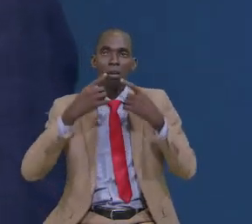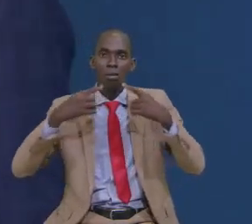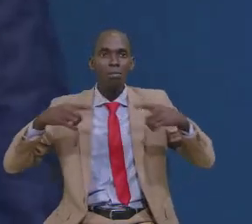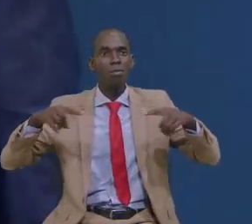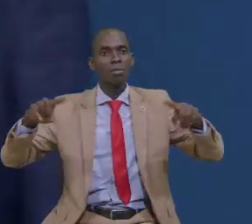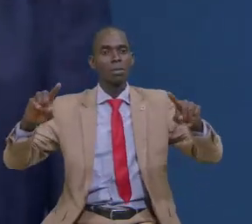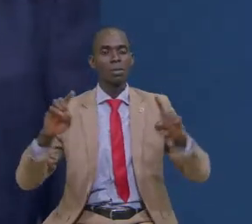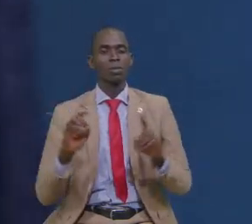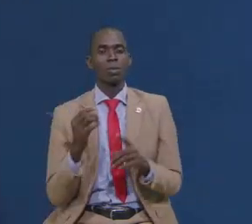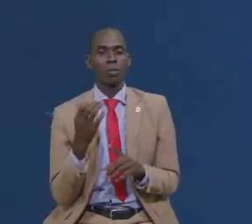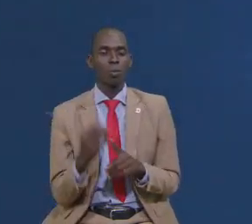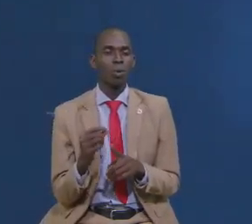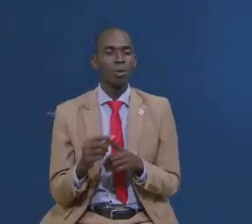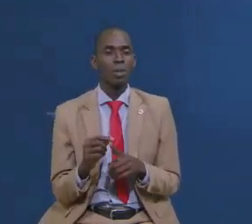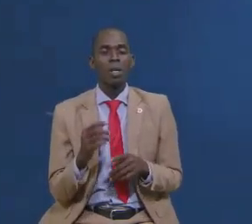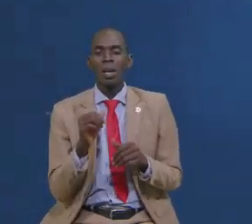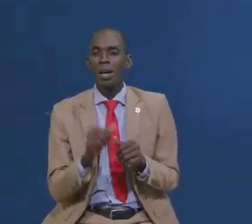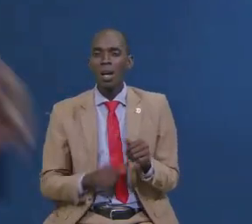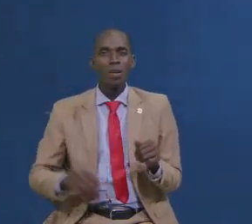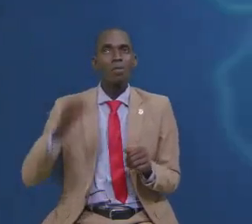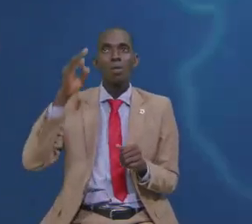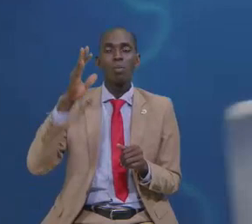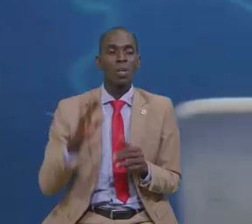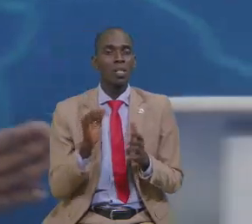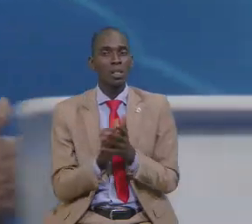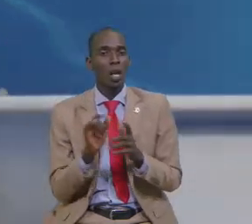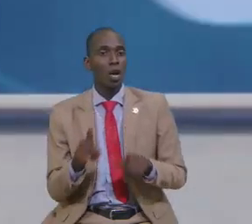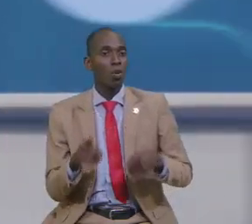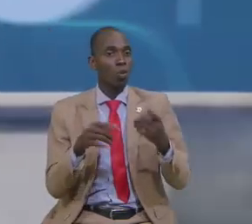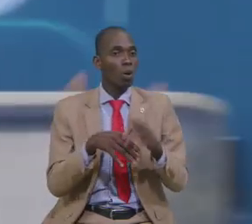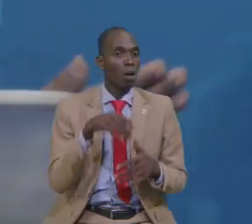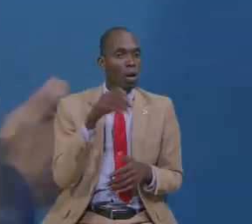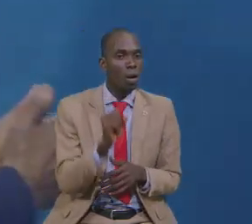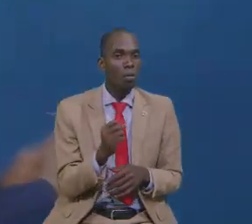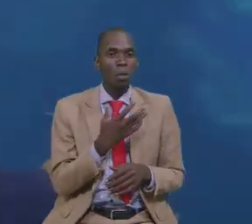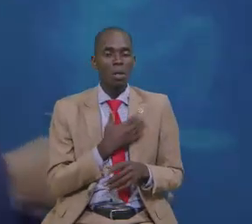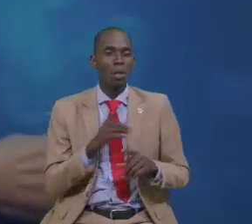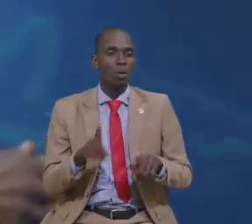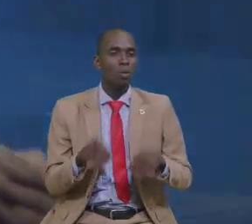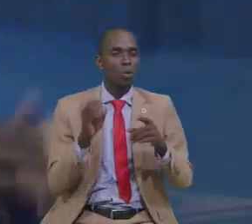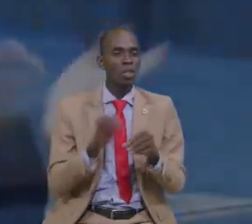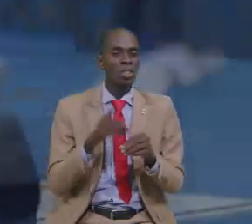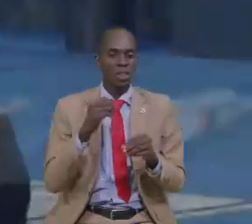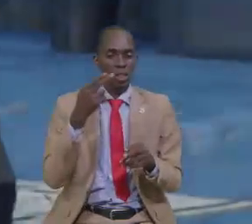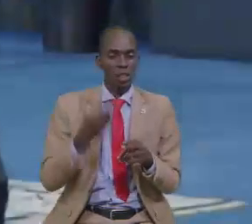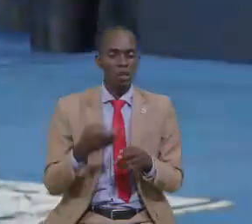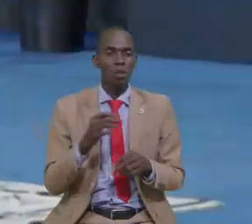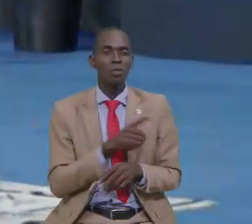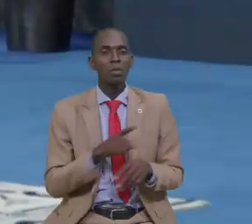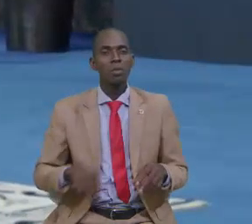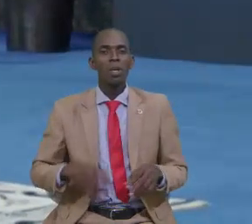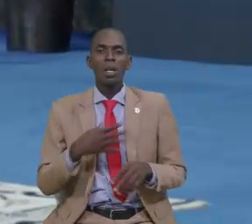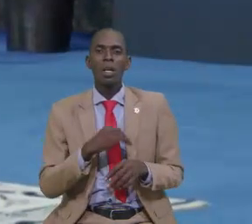declaration every preacher that goes out and he goes in the name of the Lord and it's been what